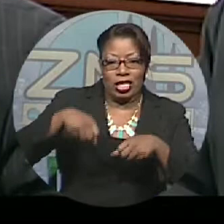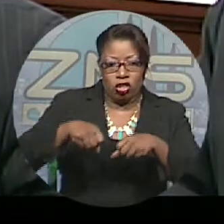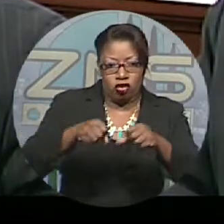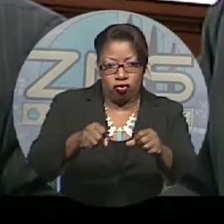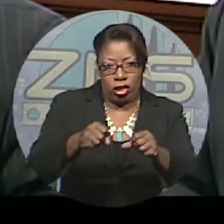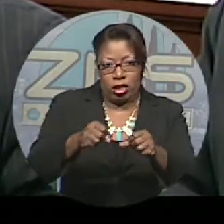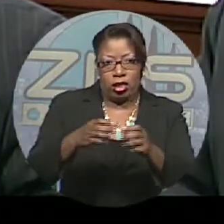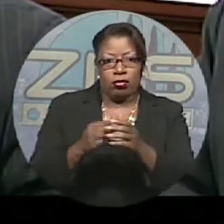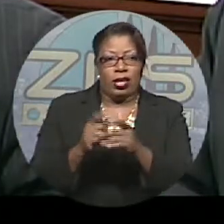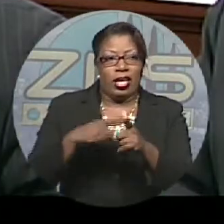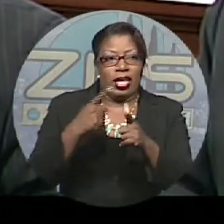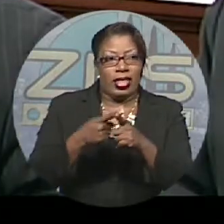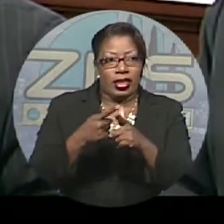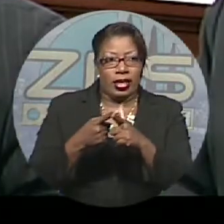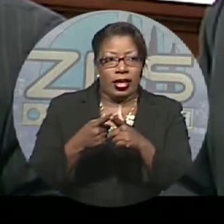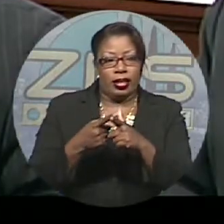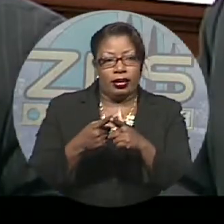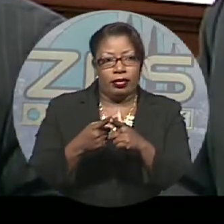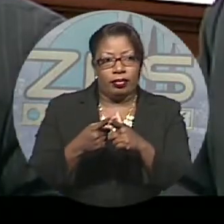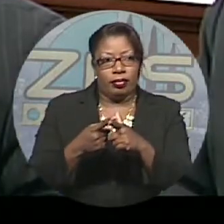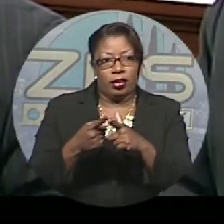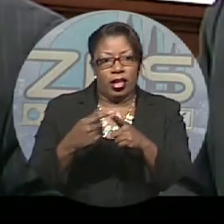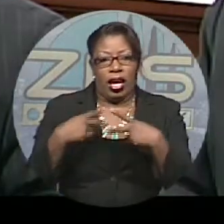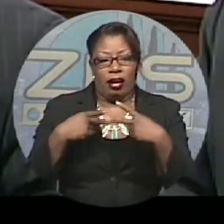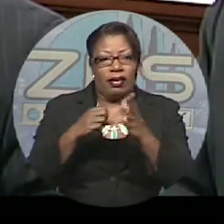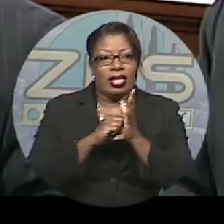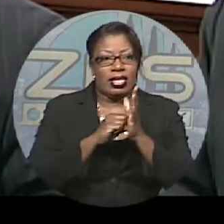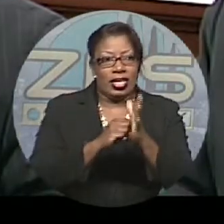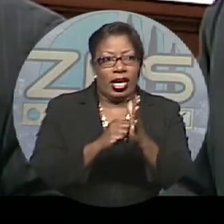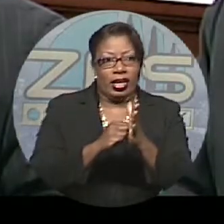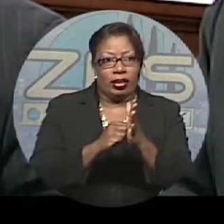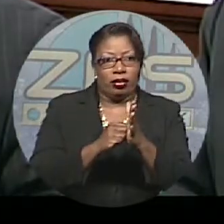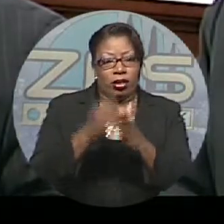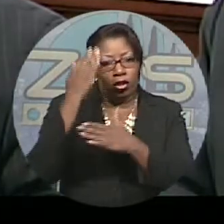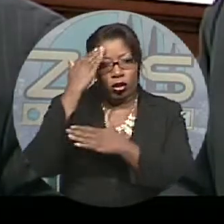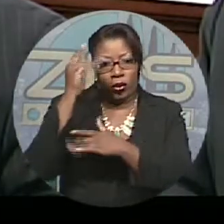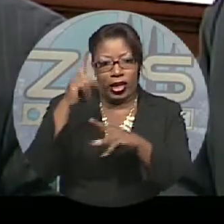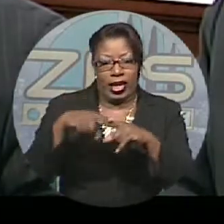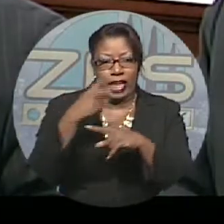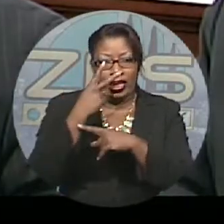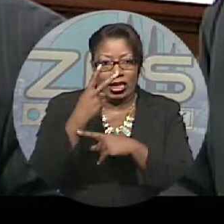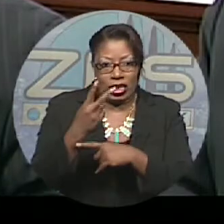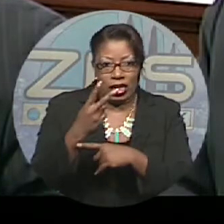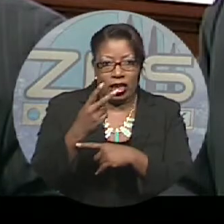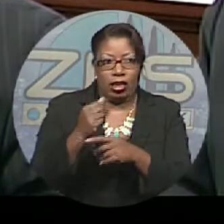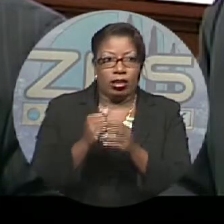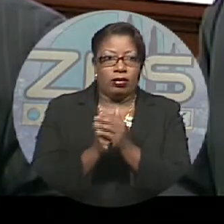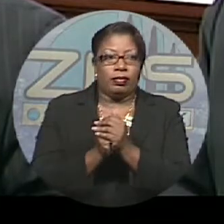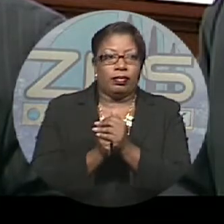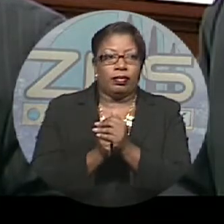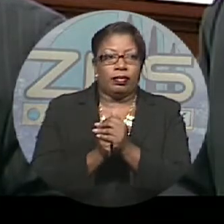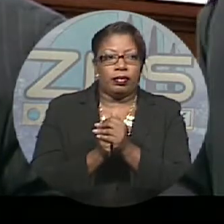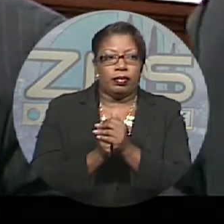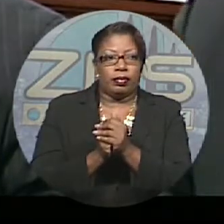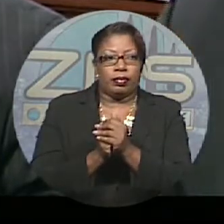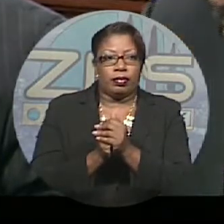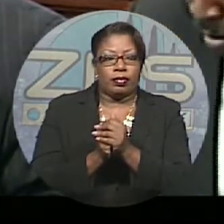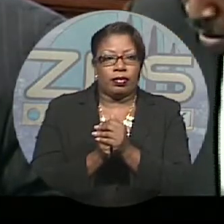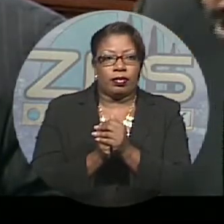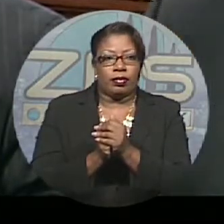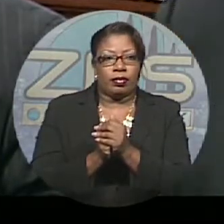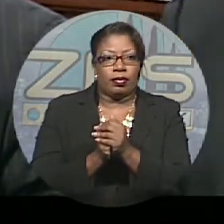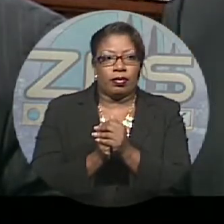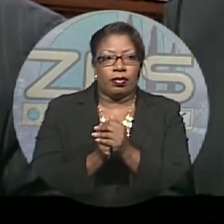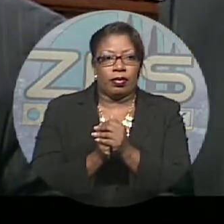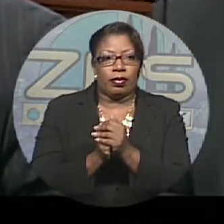And then they begin to get all kinds of signs. People don't know that they really can't see. But they get all kinds of signs and all